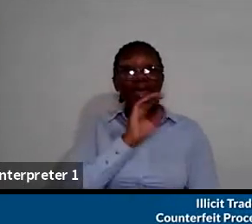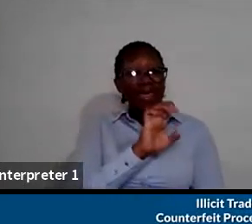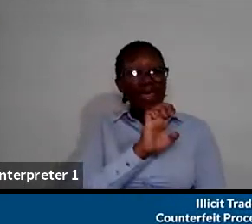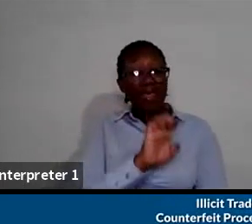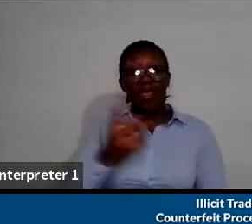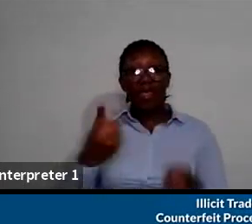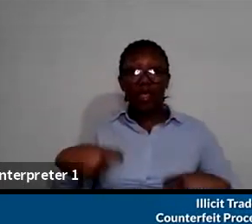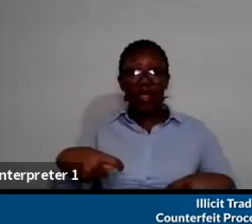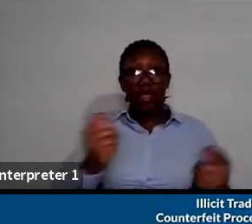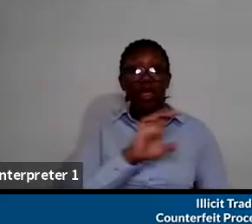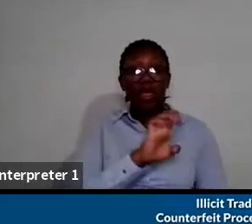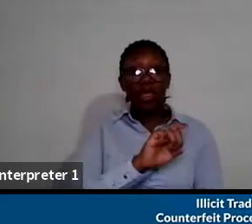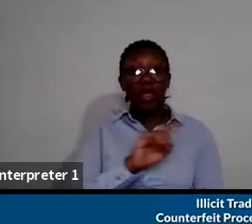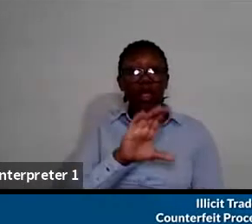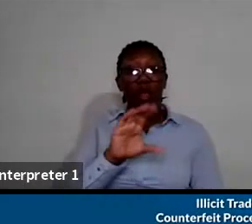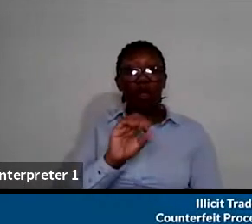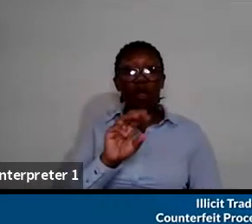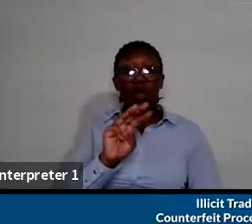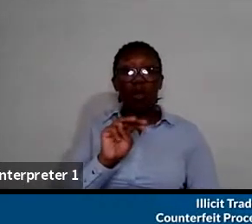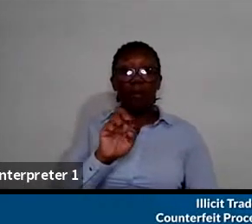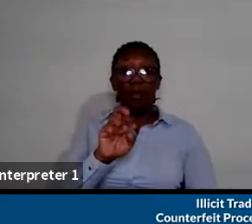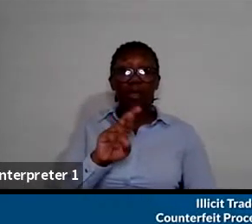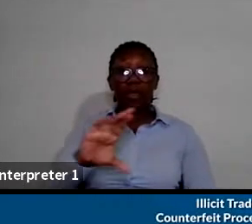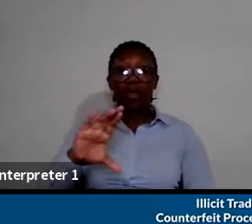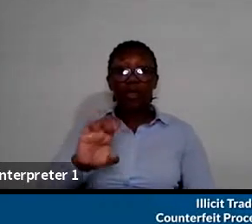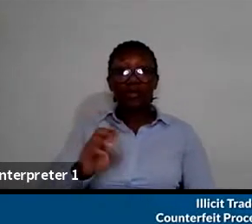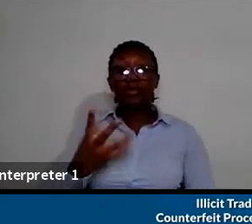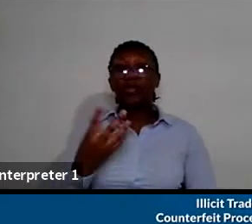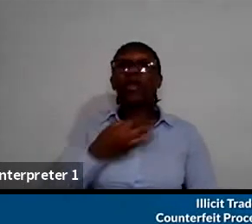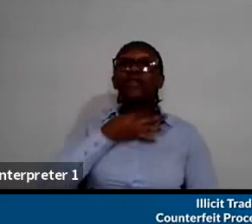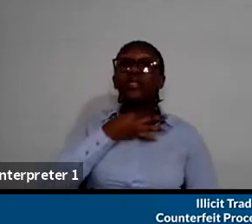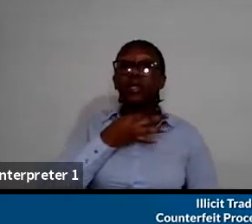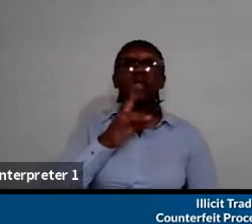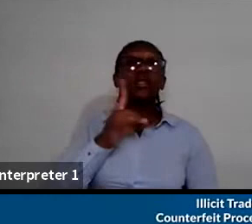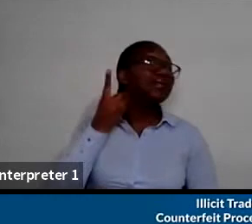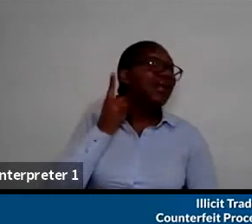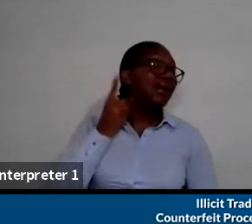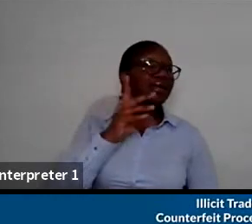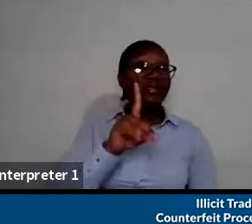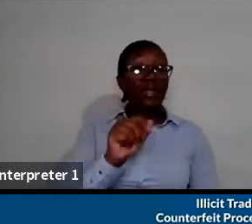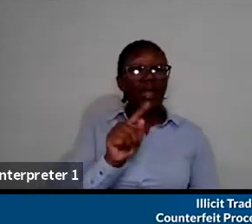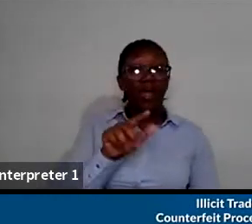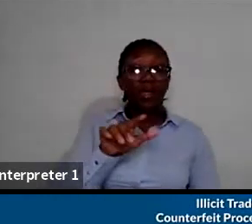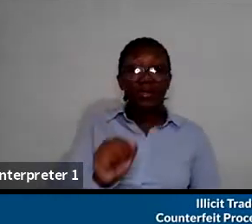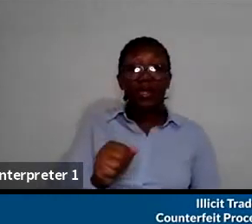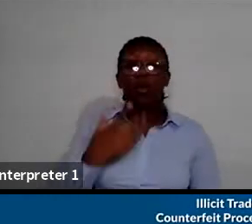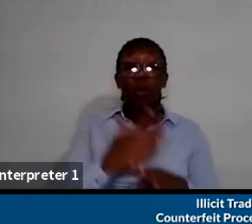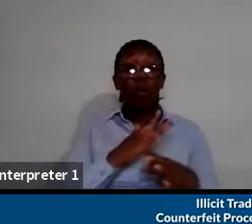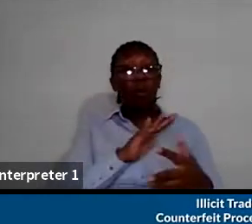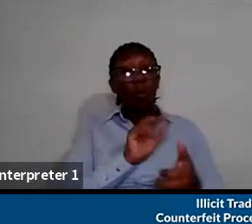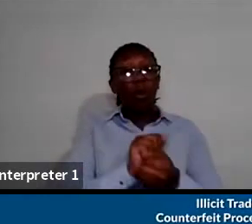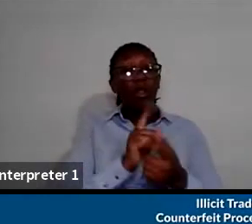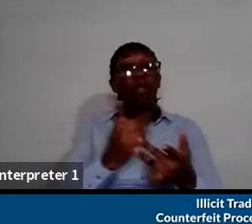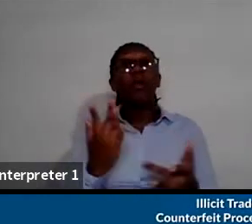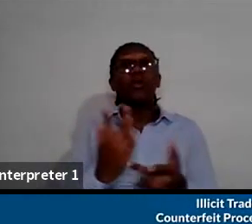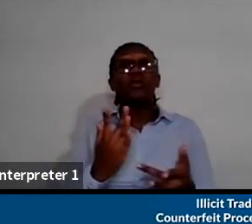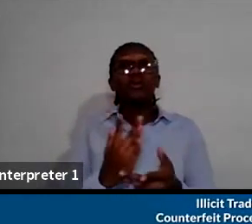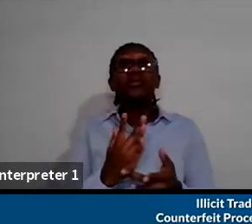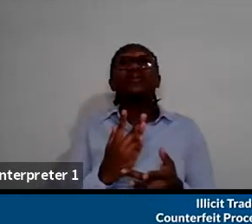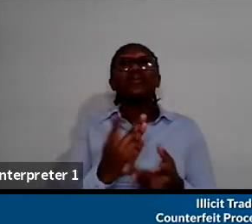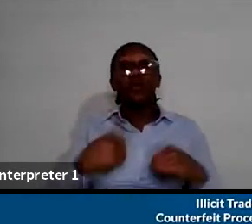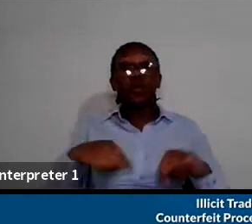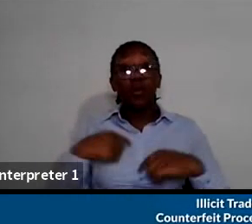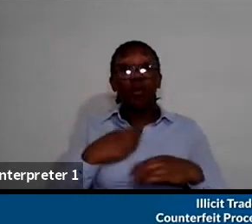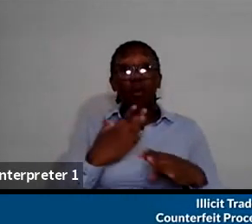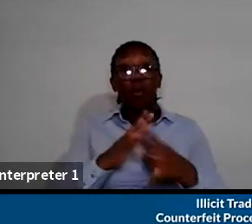blockchain technology and data connectivity is very much part of our modernization journey. So we're working together with